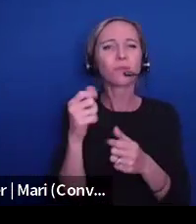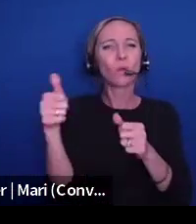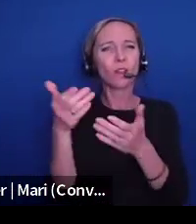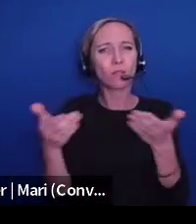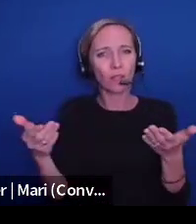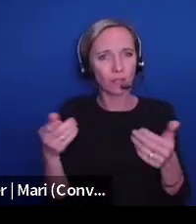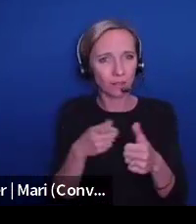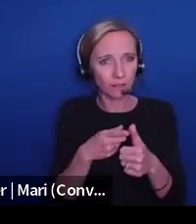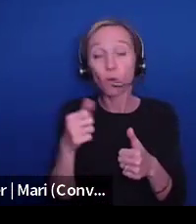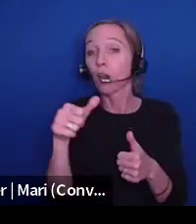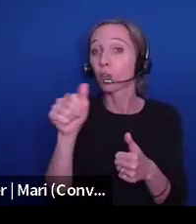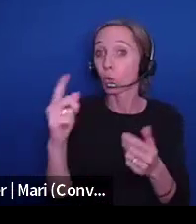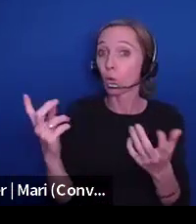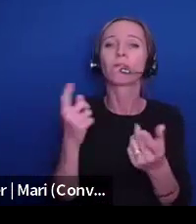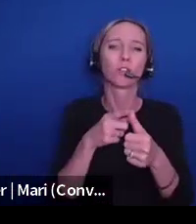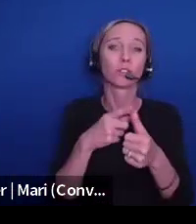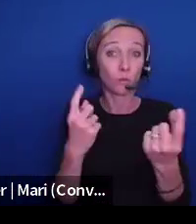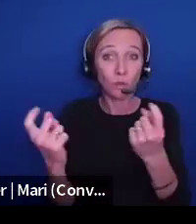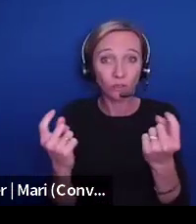that is are there questions on this?